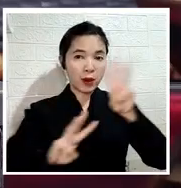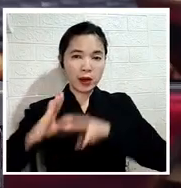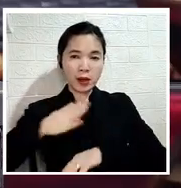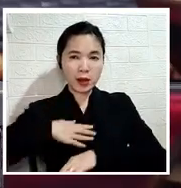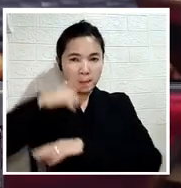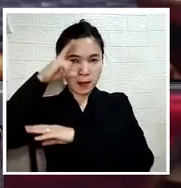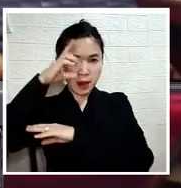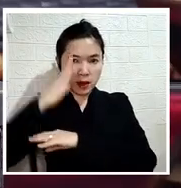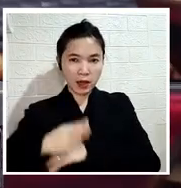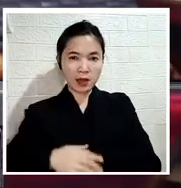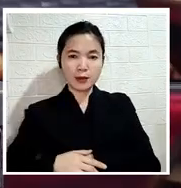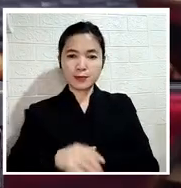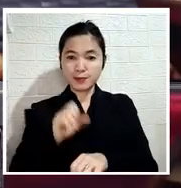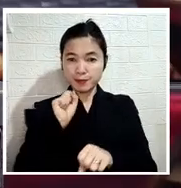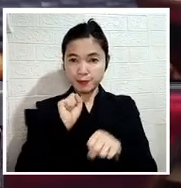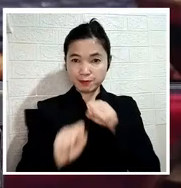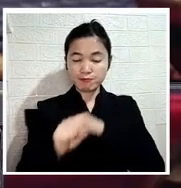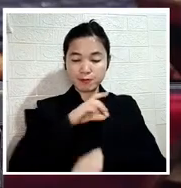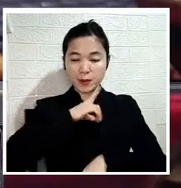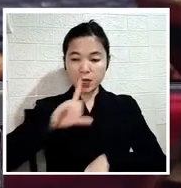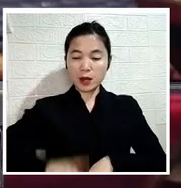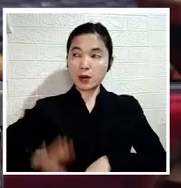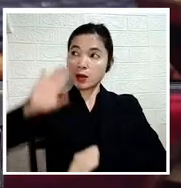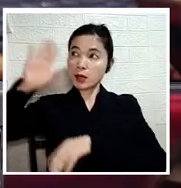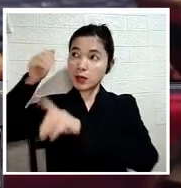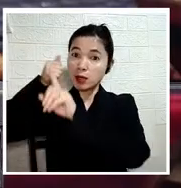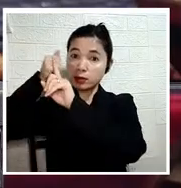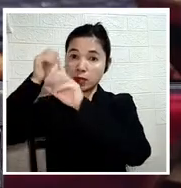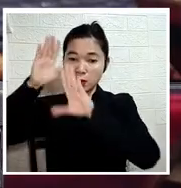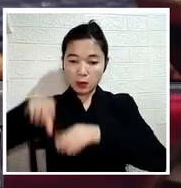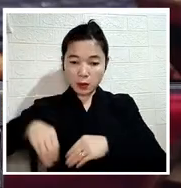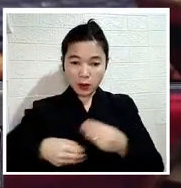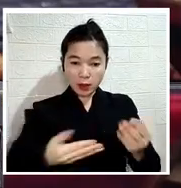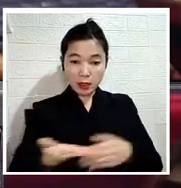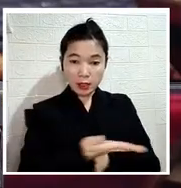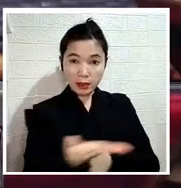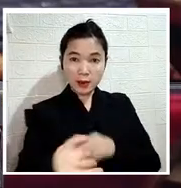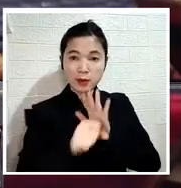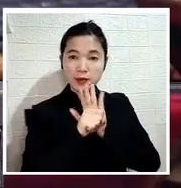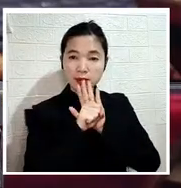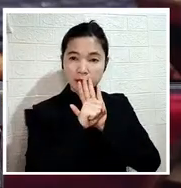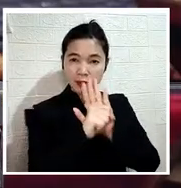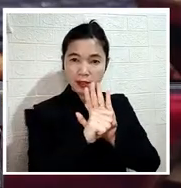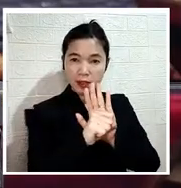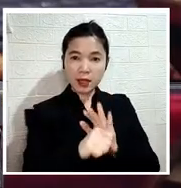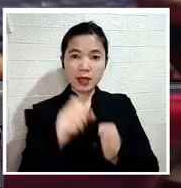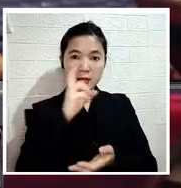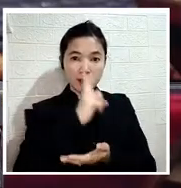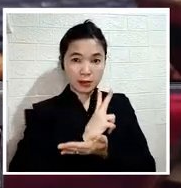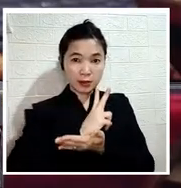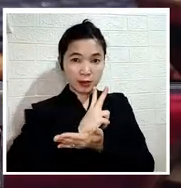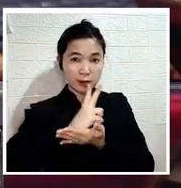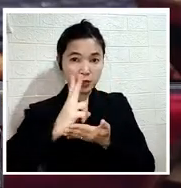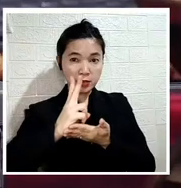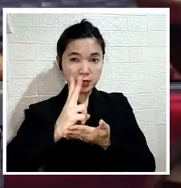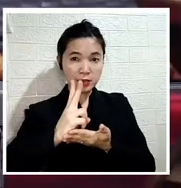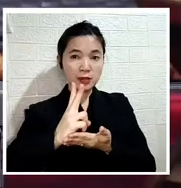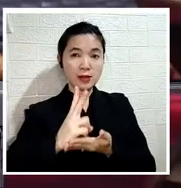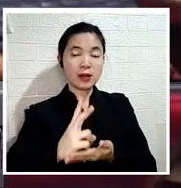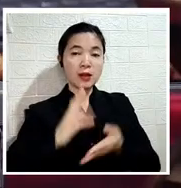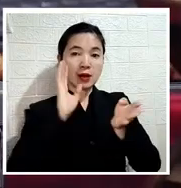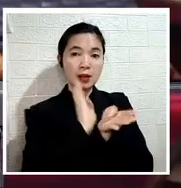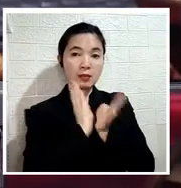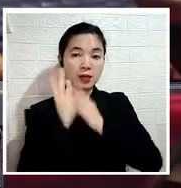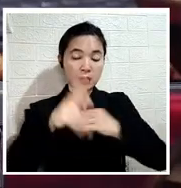Therefore, the Lord himself will give you this sign. The virgin shall be with child